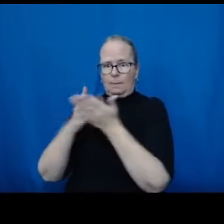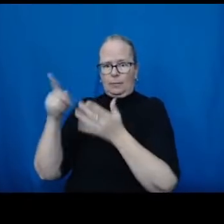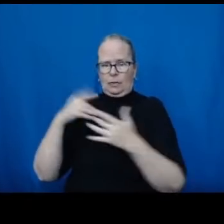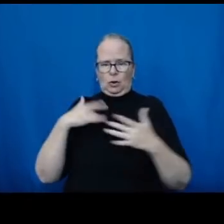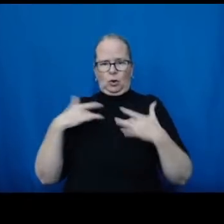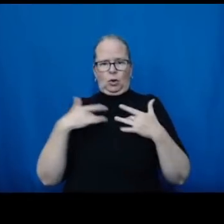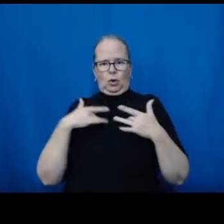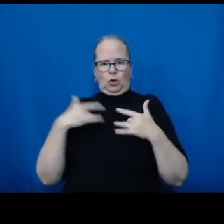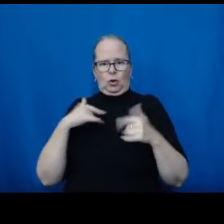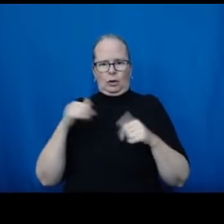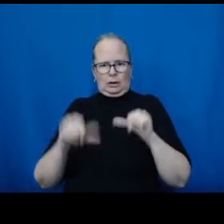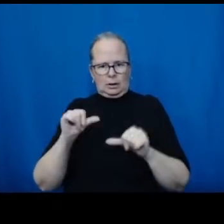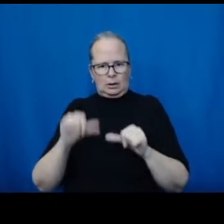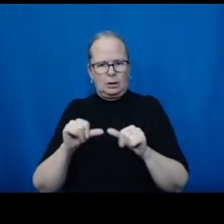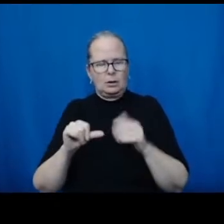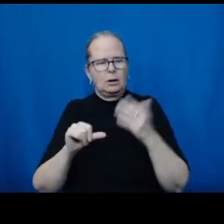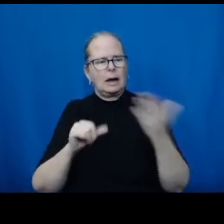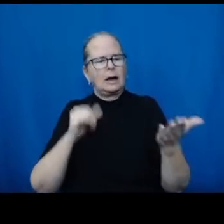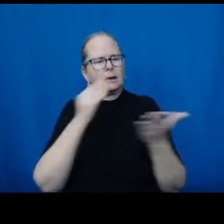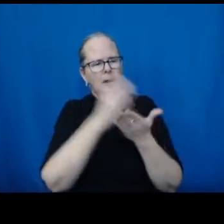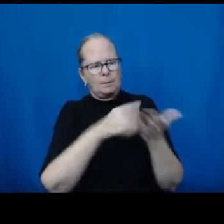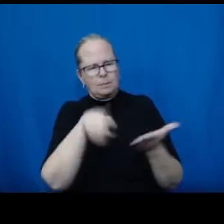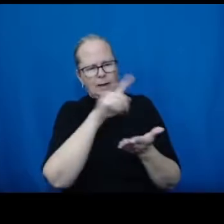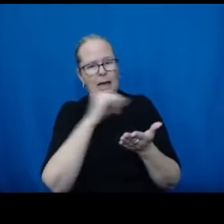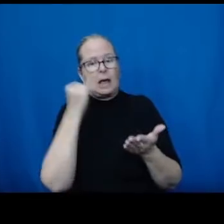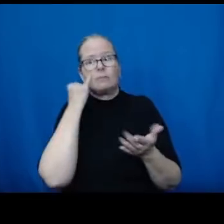with more potential worker shortages?